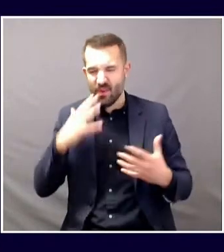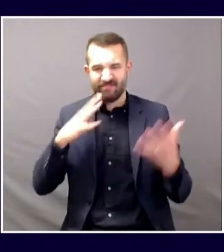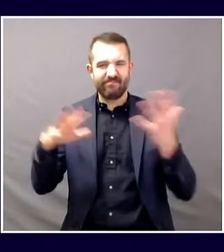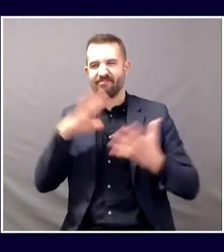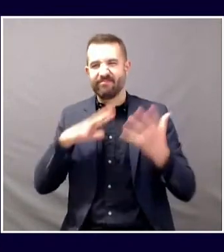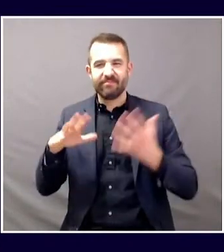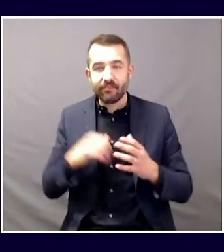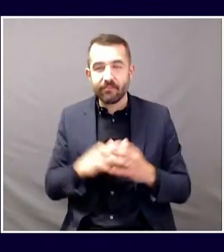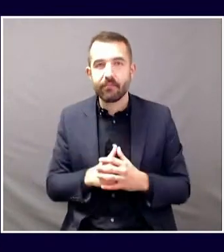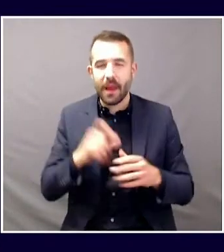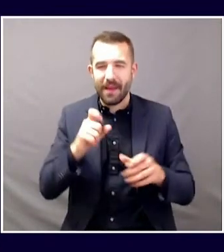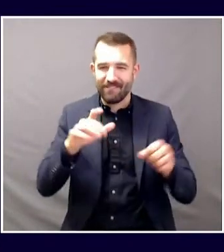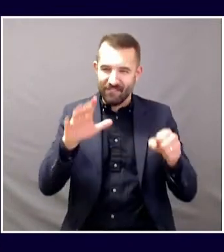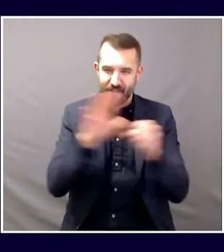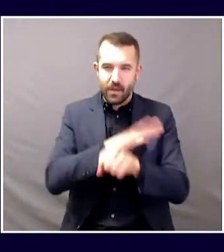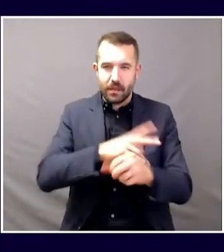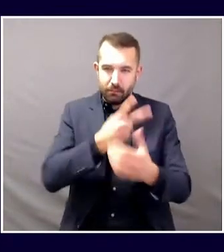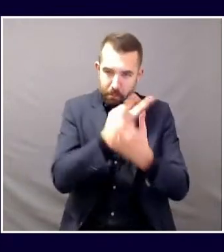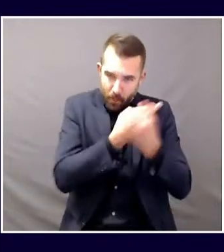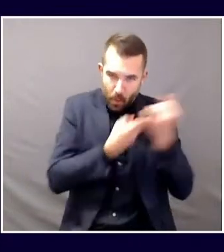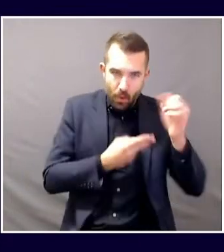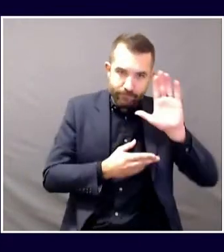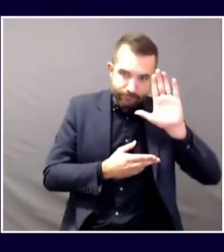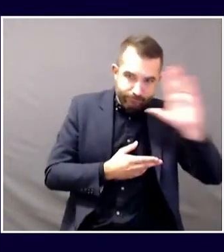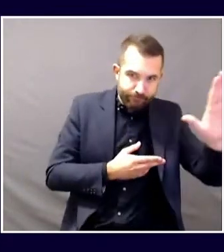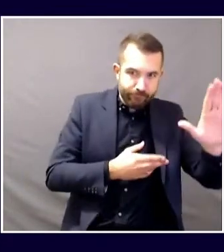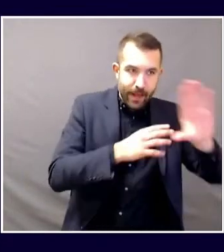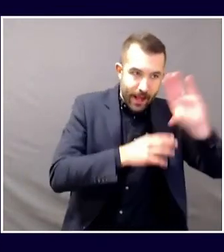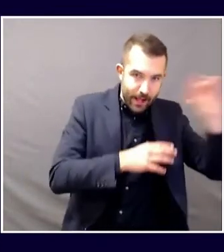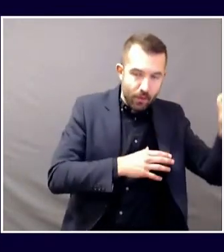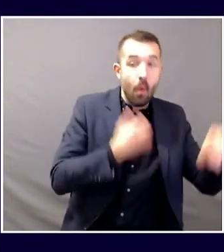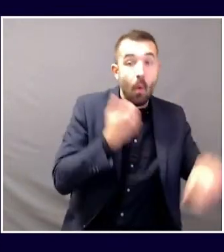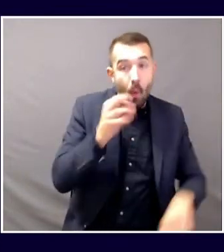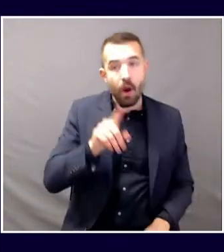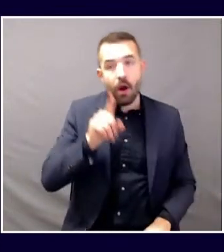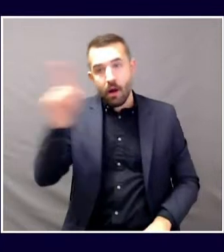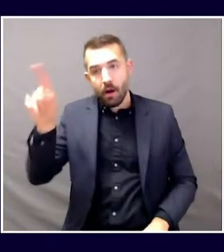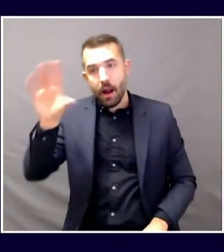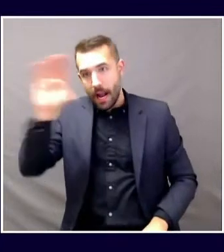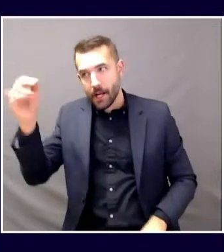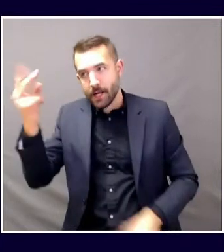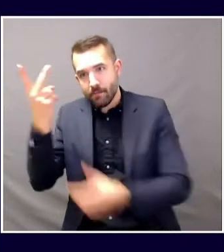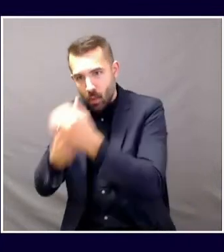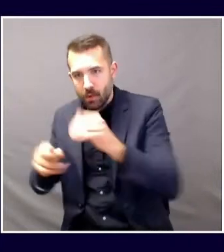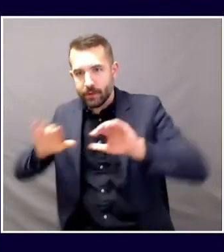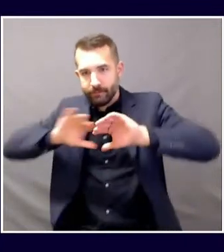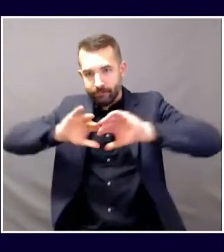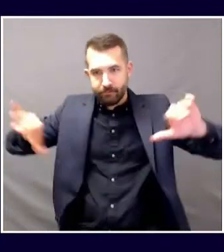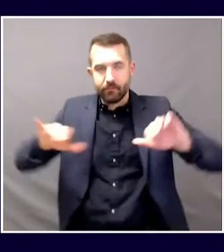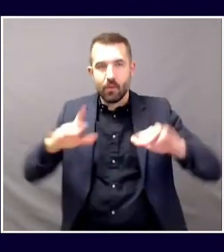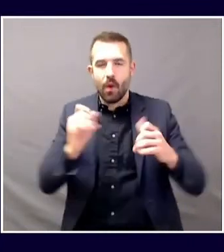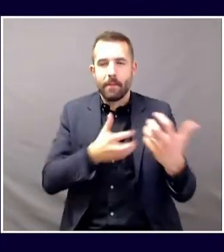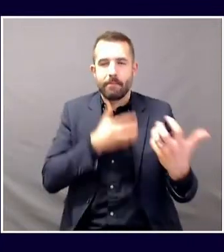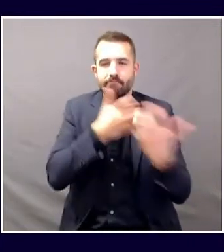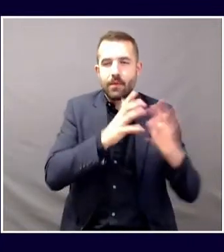full 2-dose set of the same vaccine allows the body to get the proper response mounted.